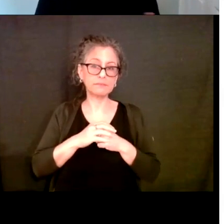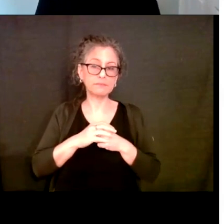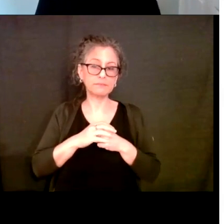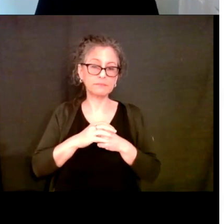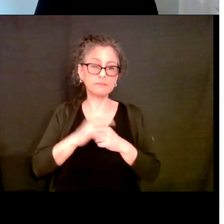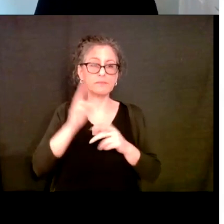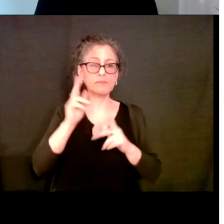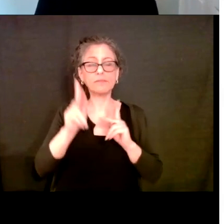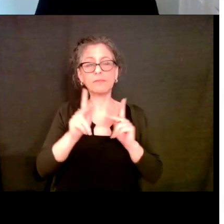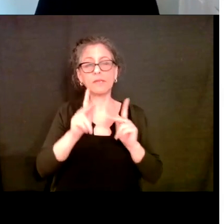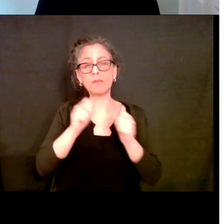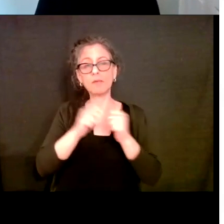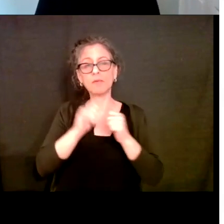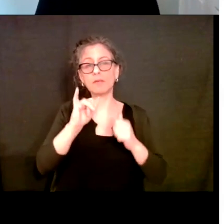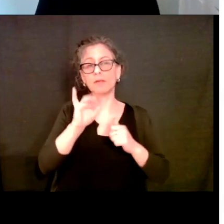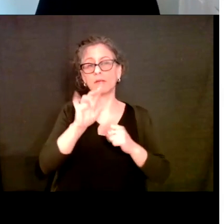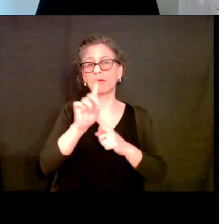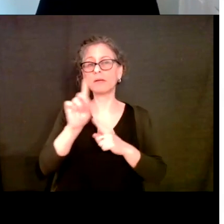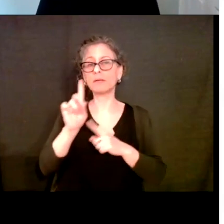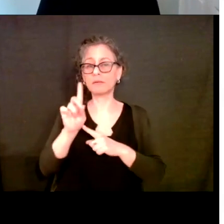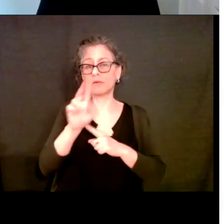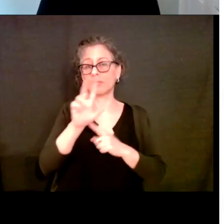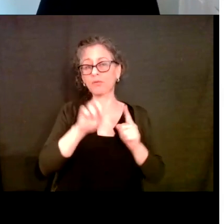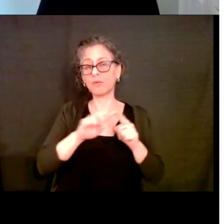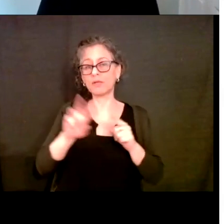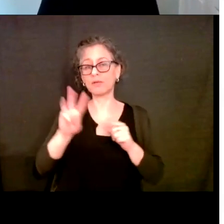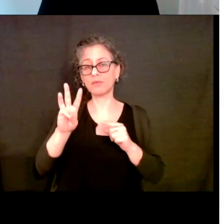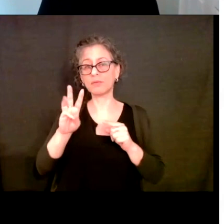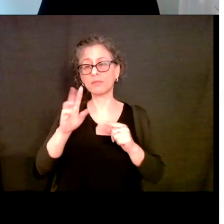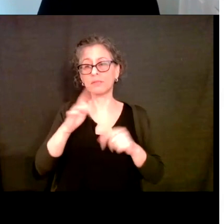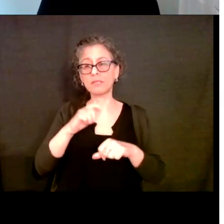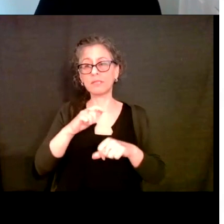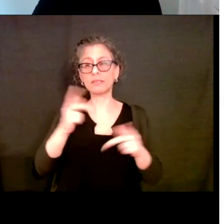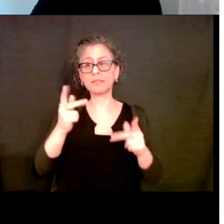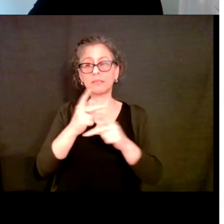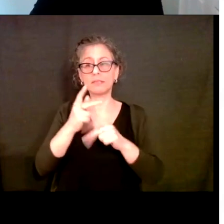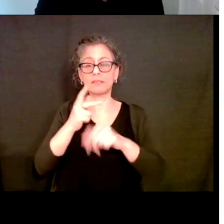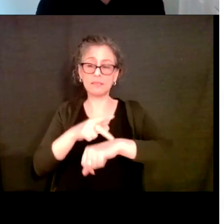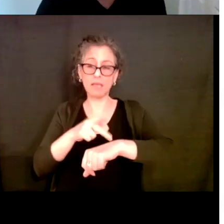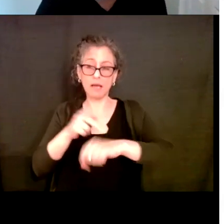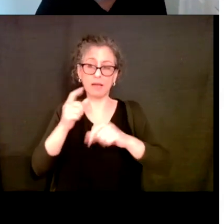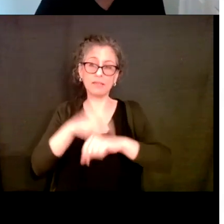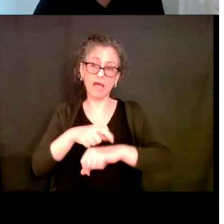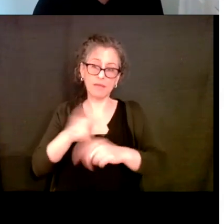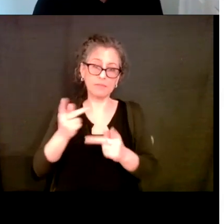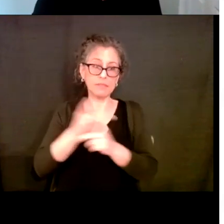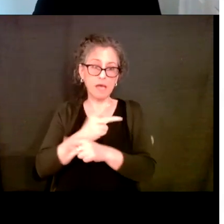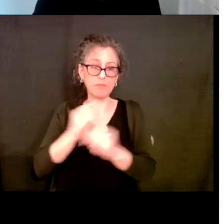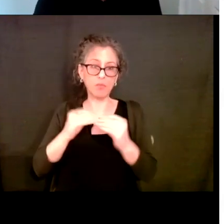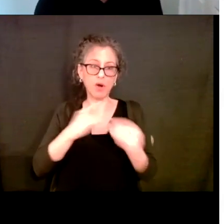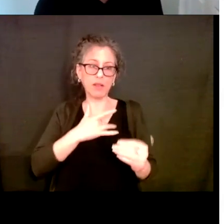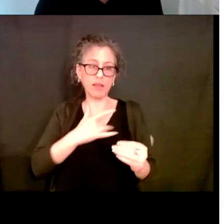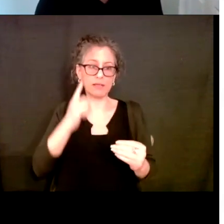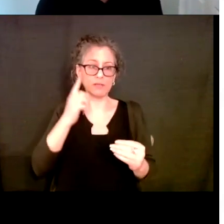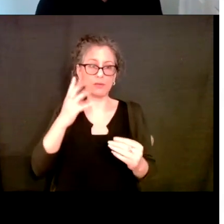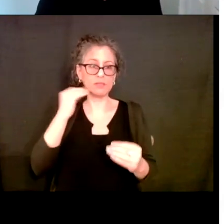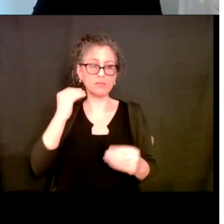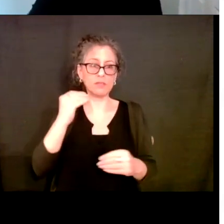people with IDD are 3 to 6 times more likely to experience abuse or neglect.